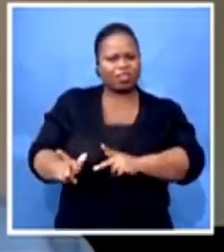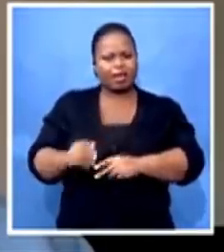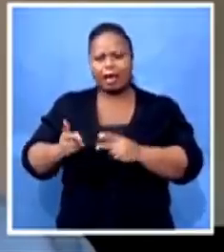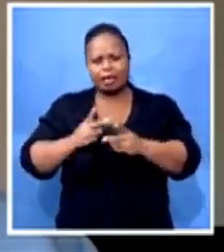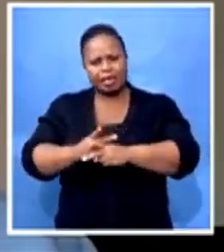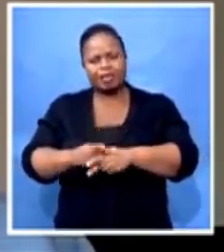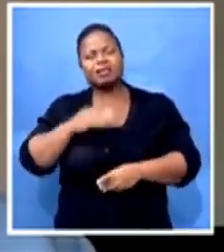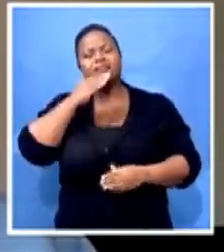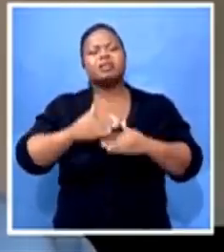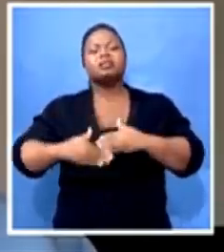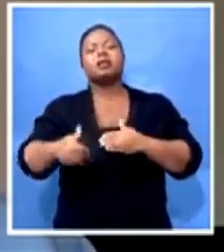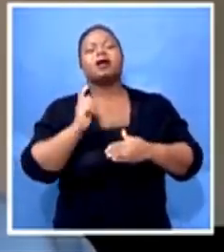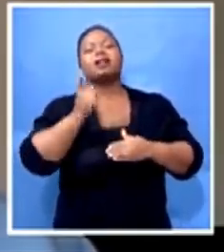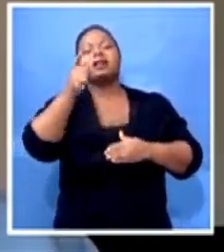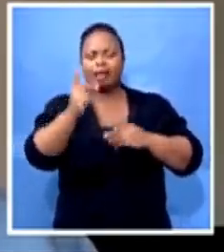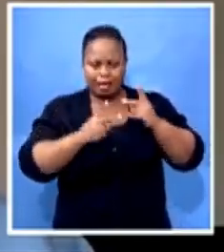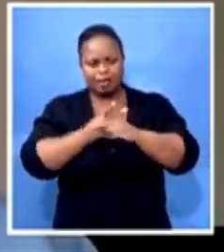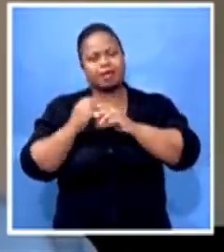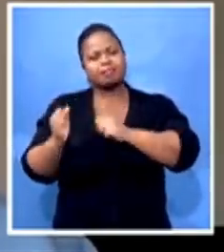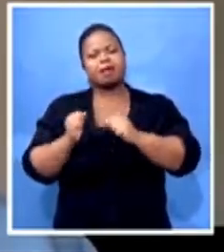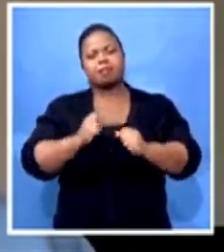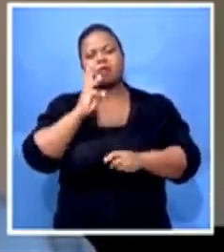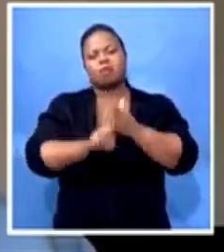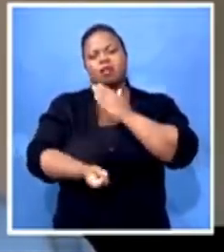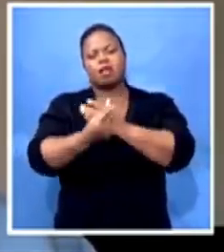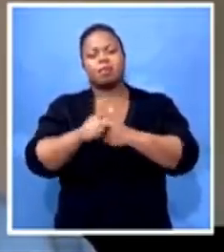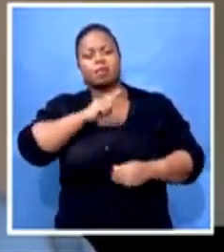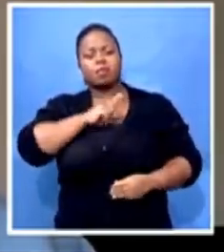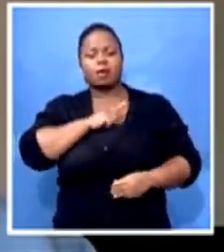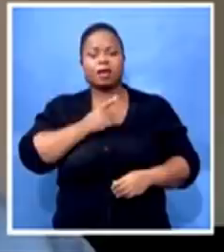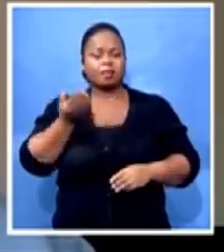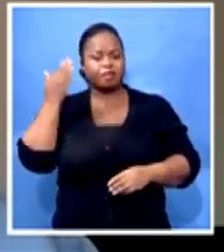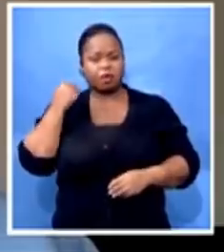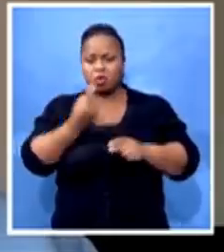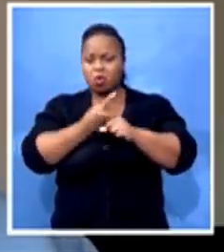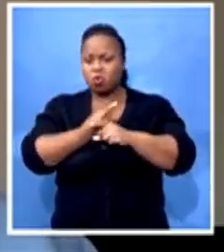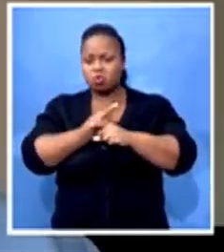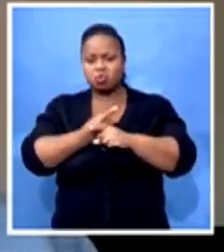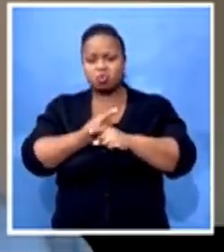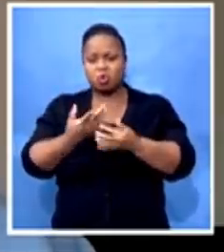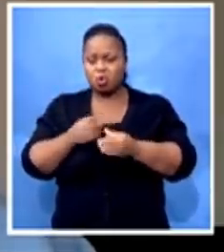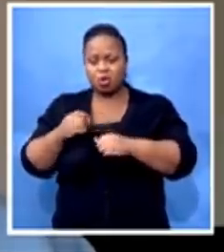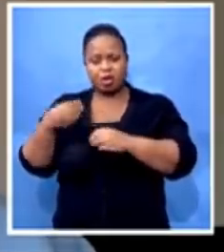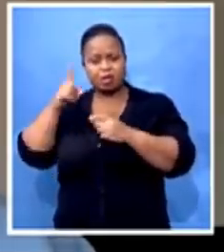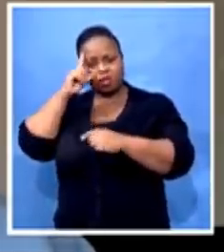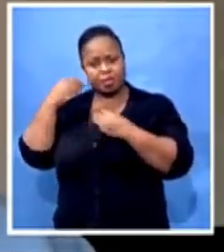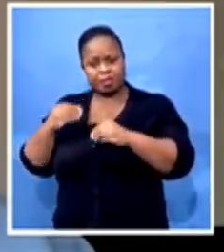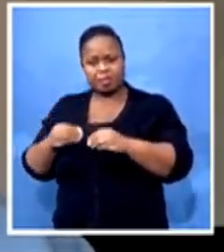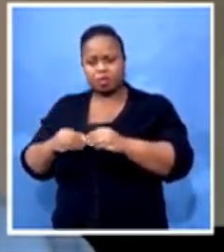economy, in that one, it was not growing and declining, and not